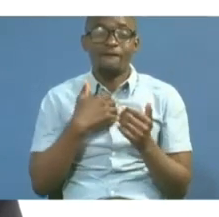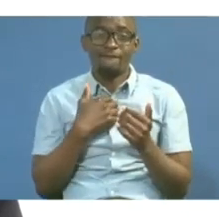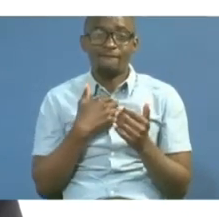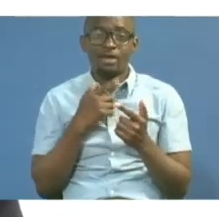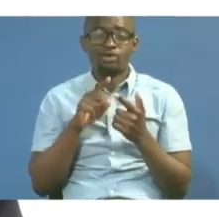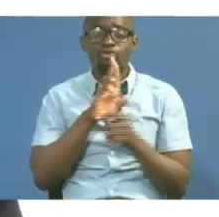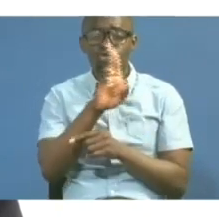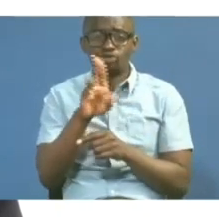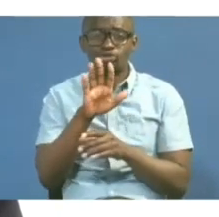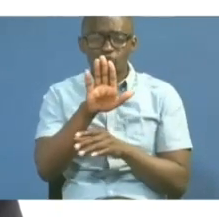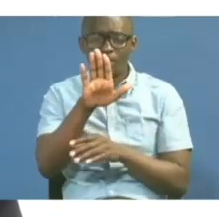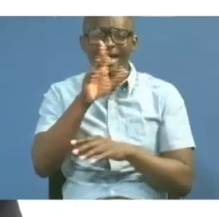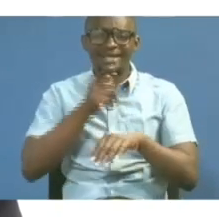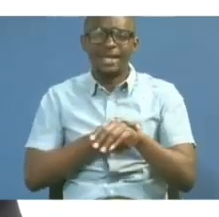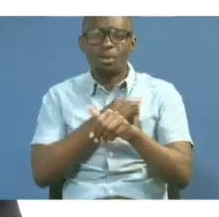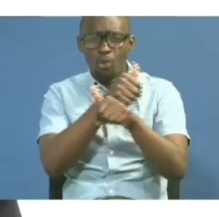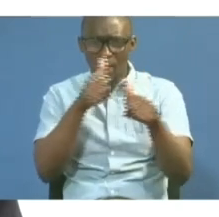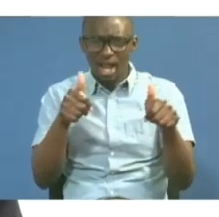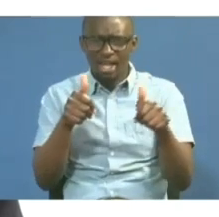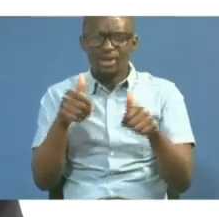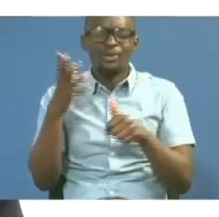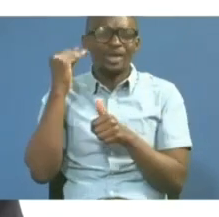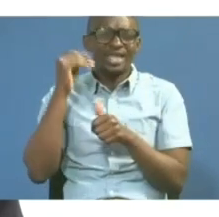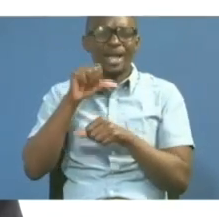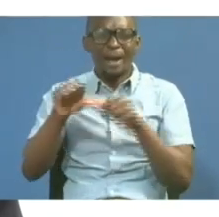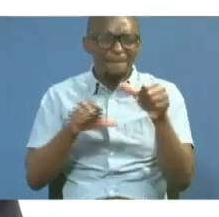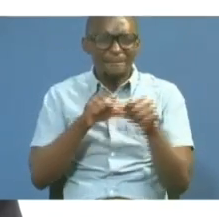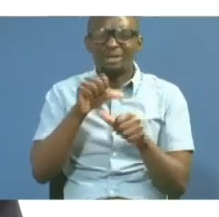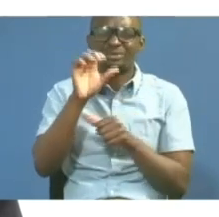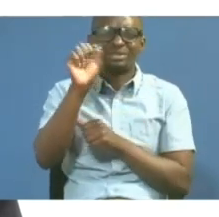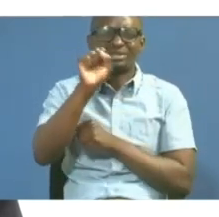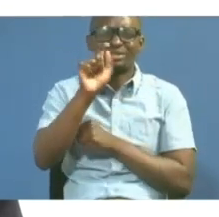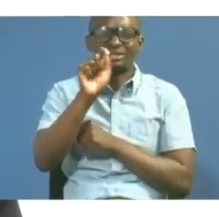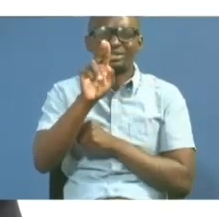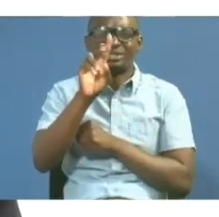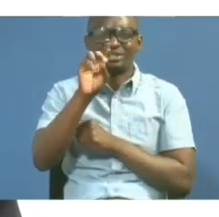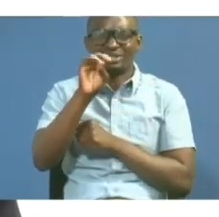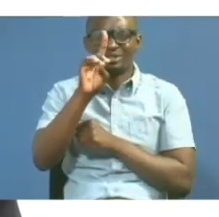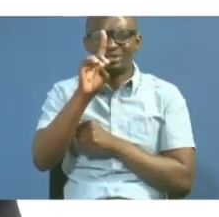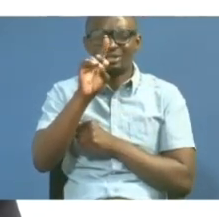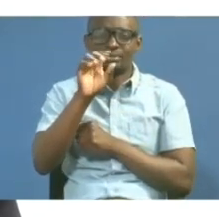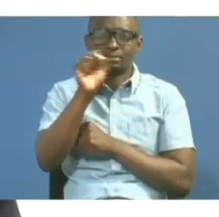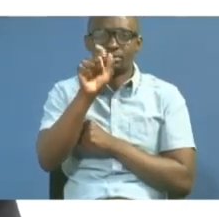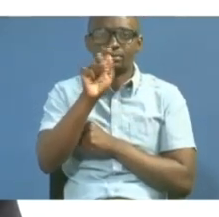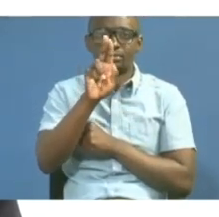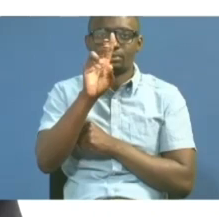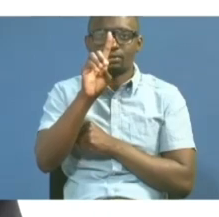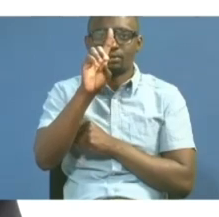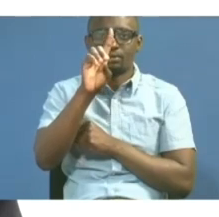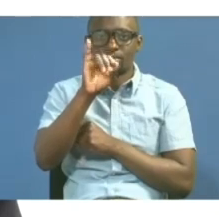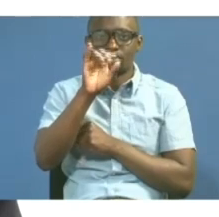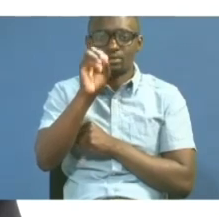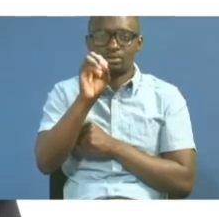which you have to use your time well. You'll hear a lot about studio. Studio takes about 60%,